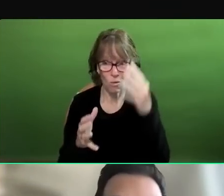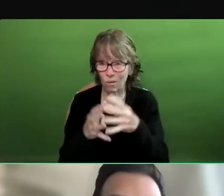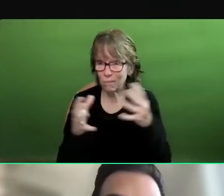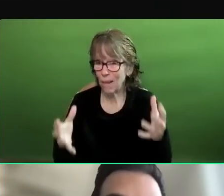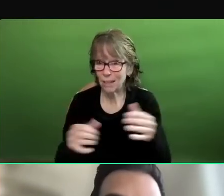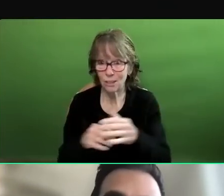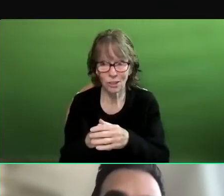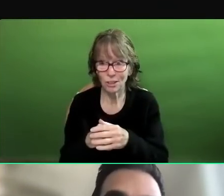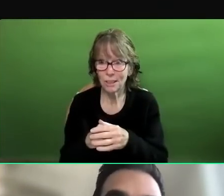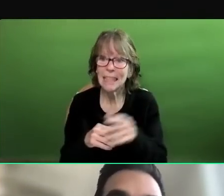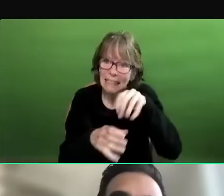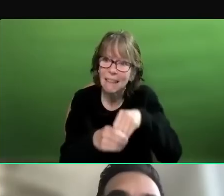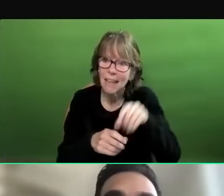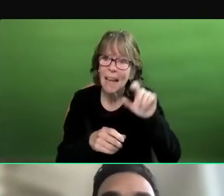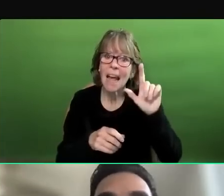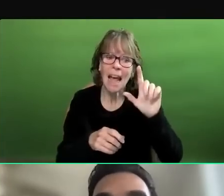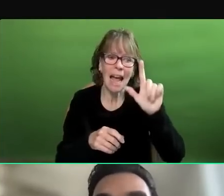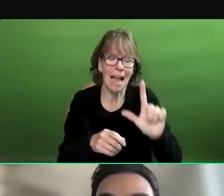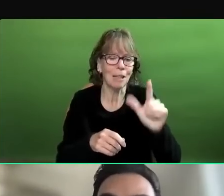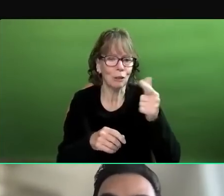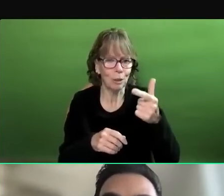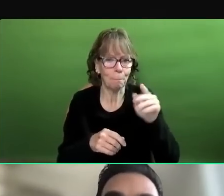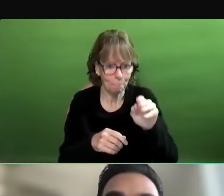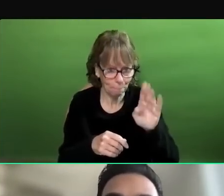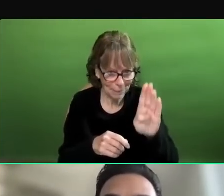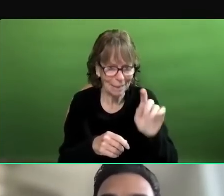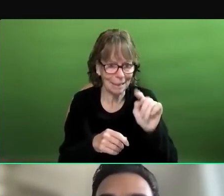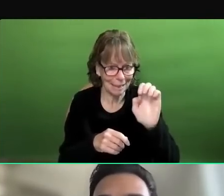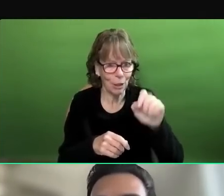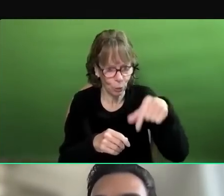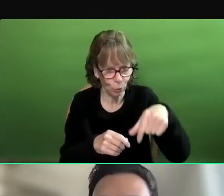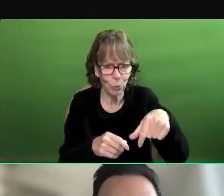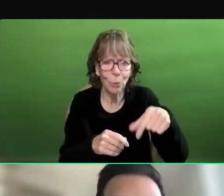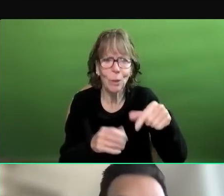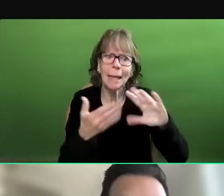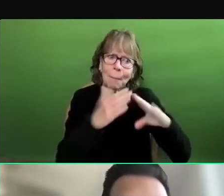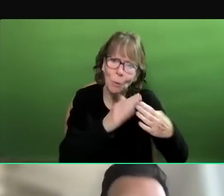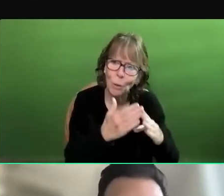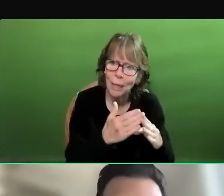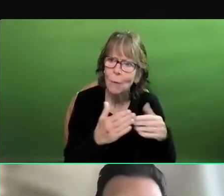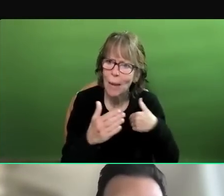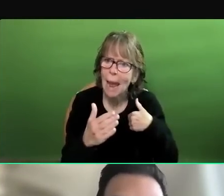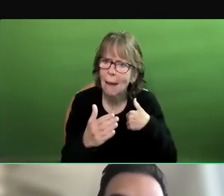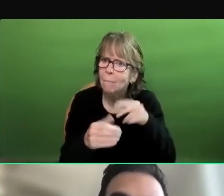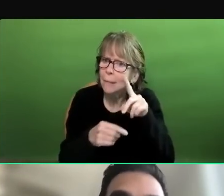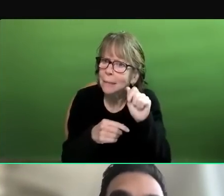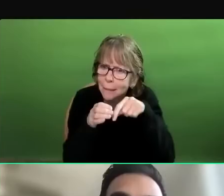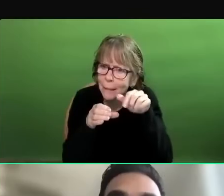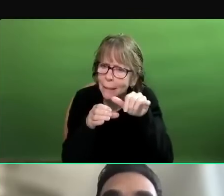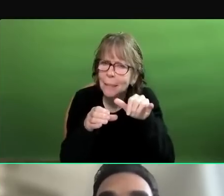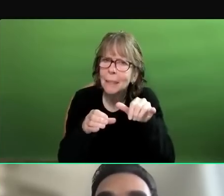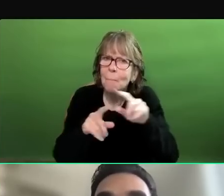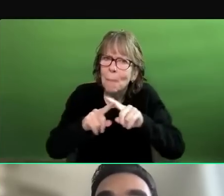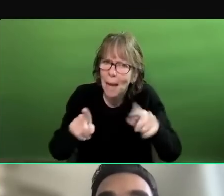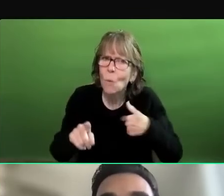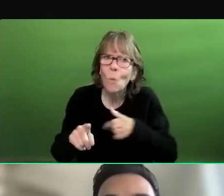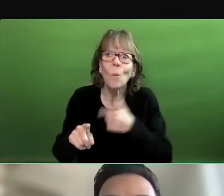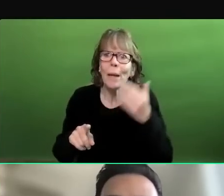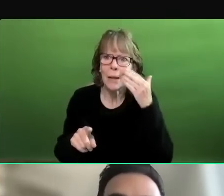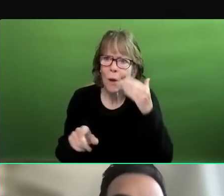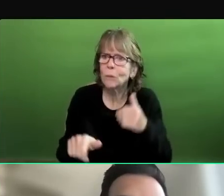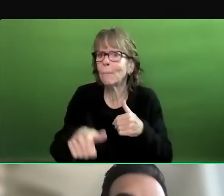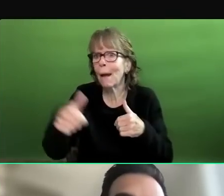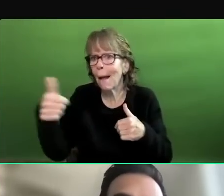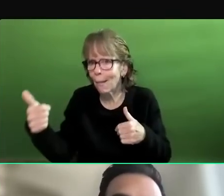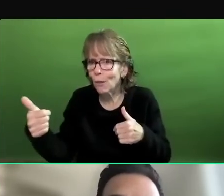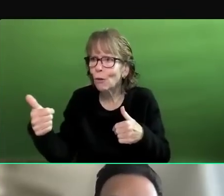the LGBTQ community. But from what we know, we can kind of draw some connections and parallels to some of the